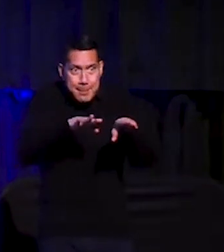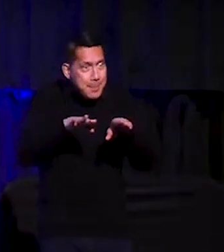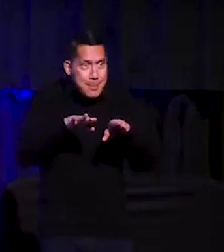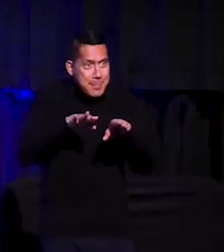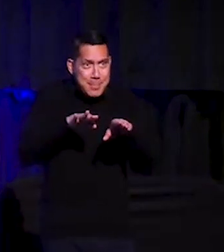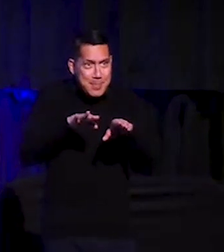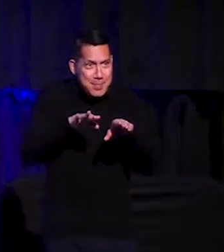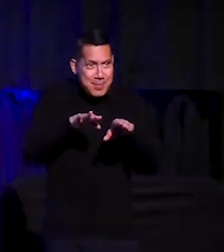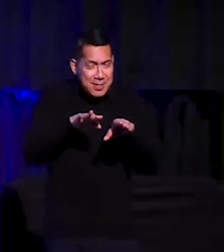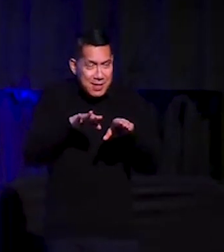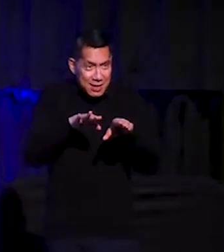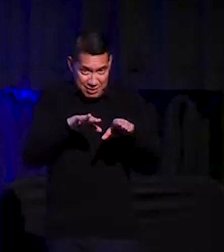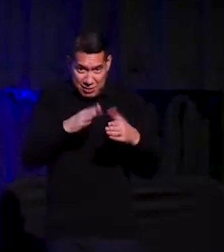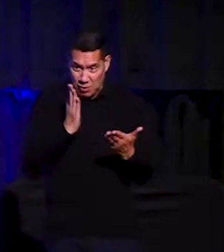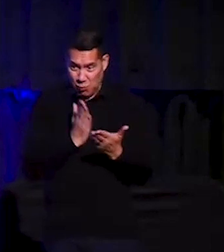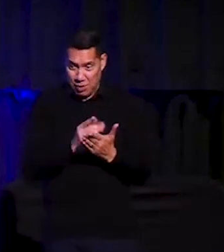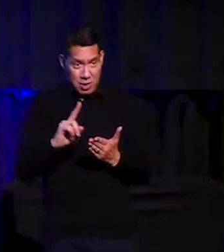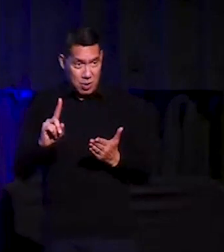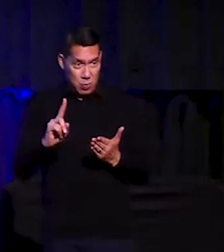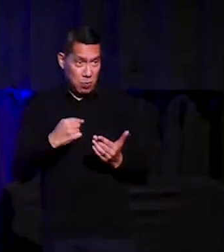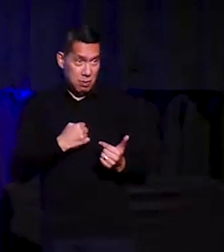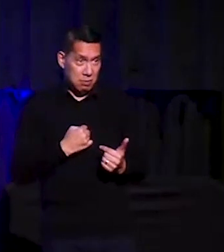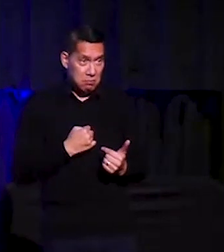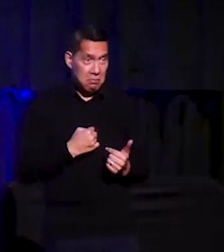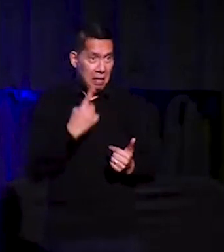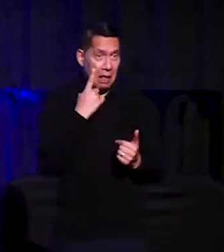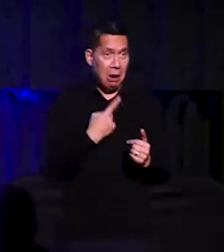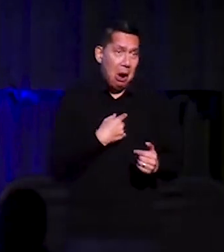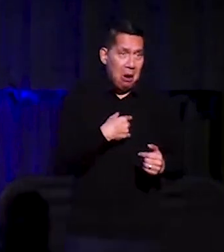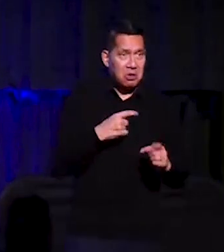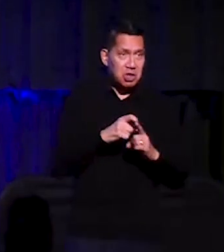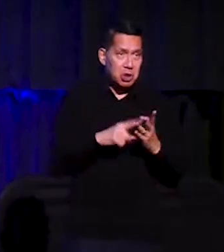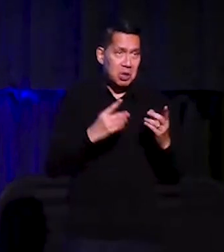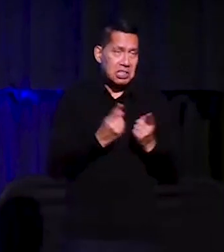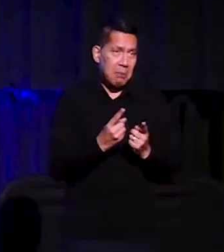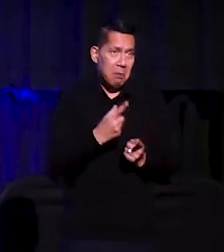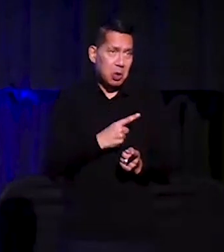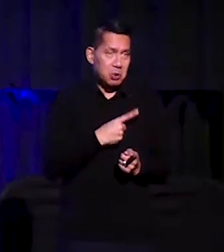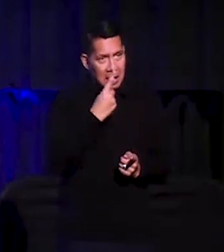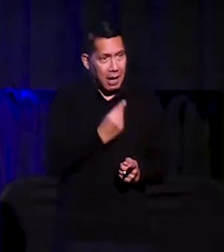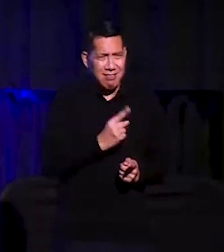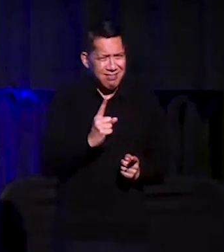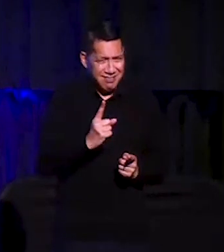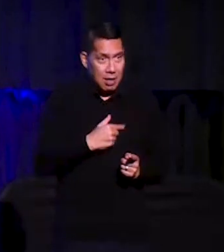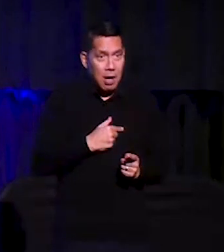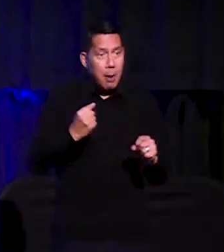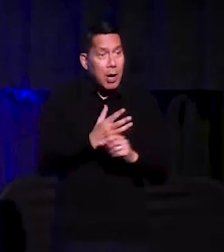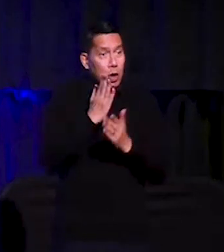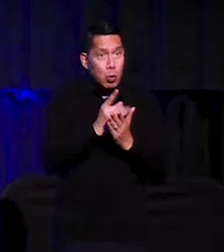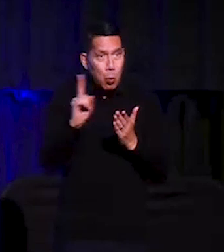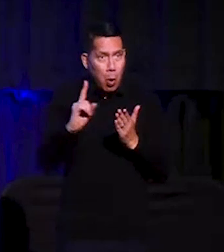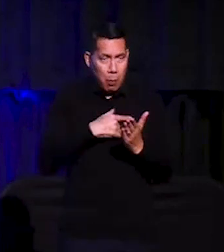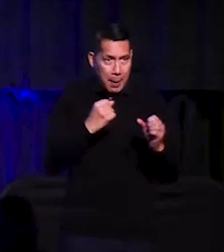sameness, when we stop building things for feature's sake or just to compete with another company, we start building for a sense of